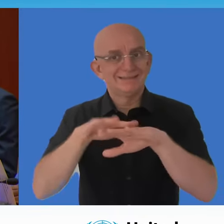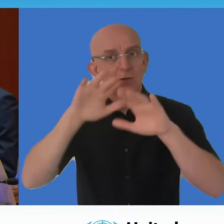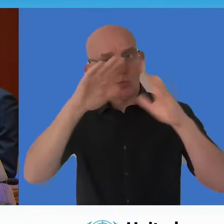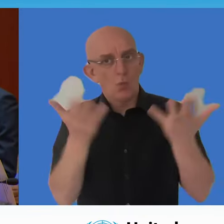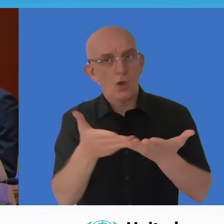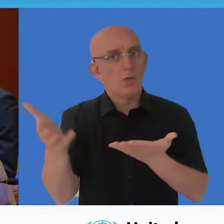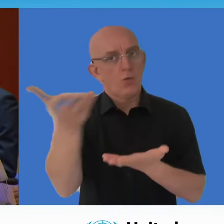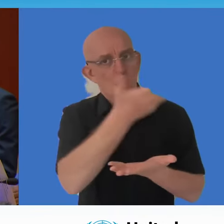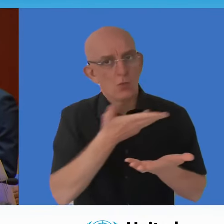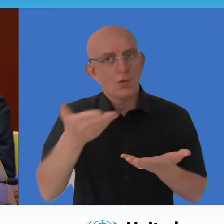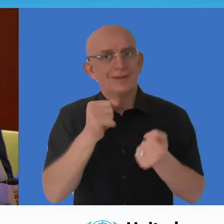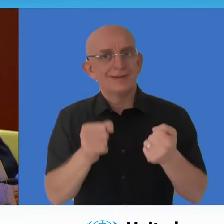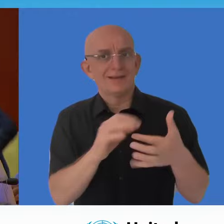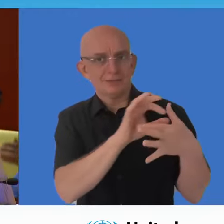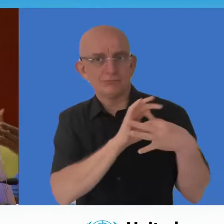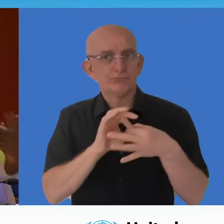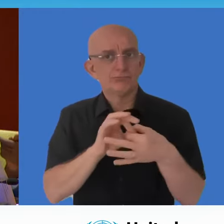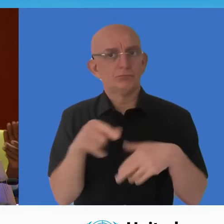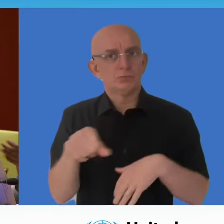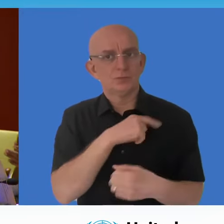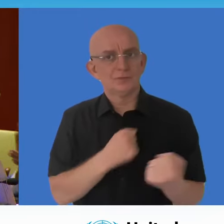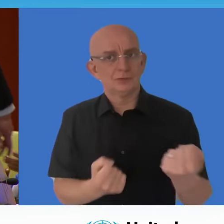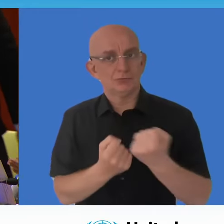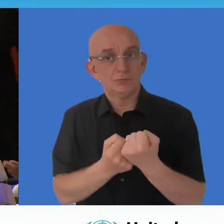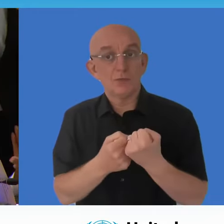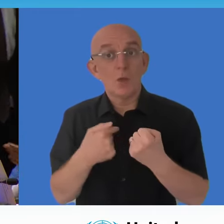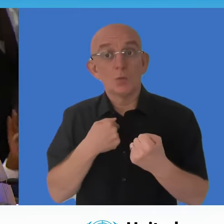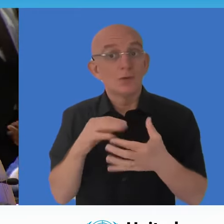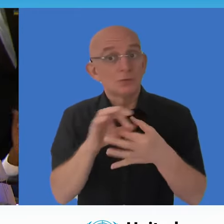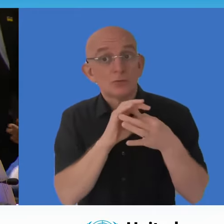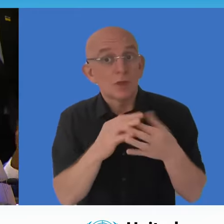as weak as we are divided.